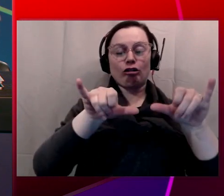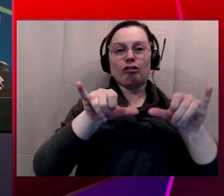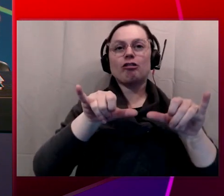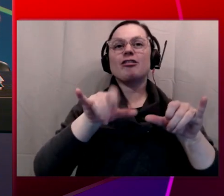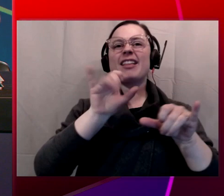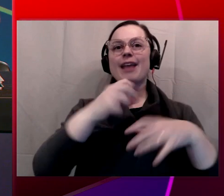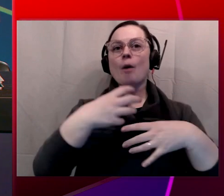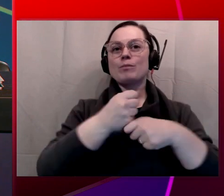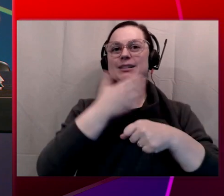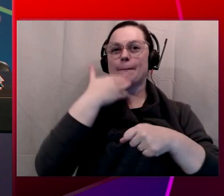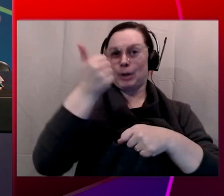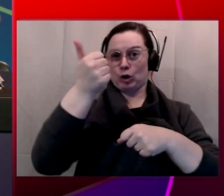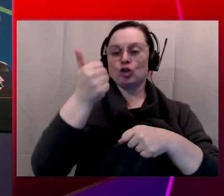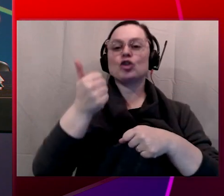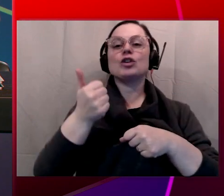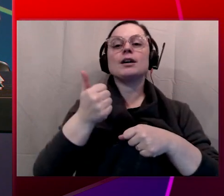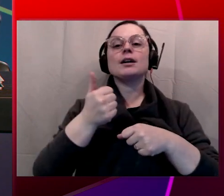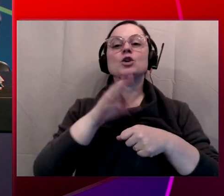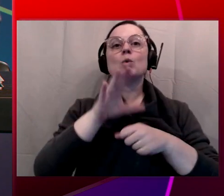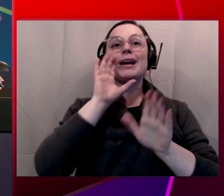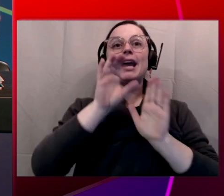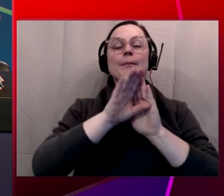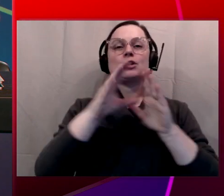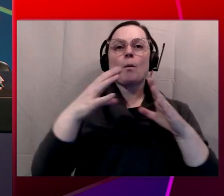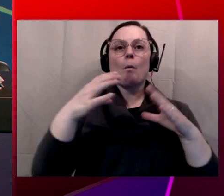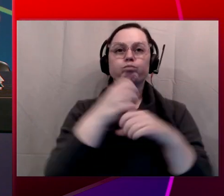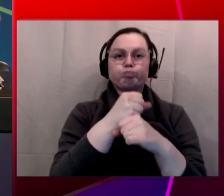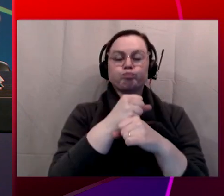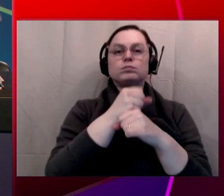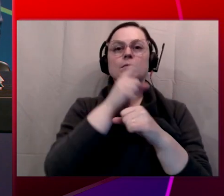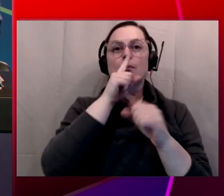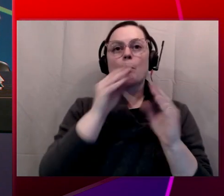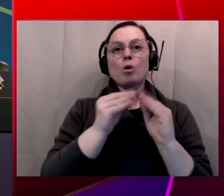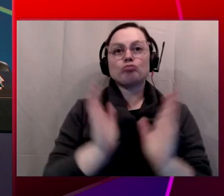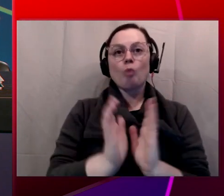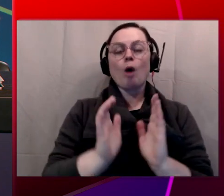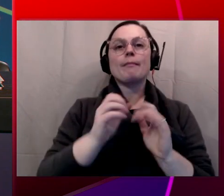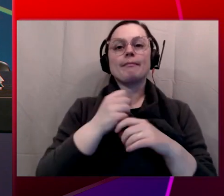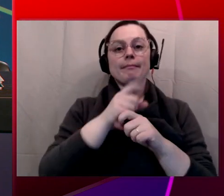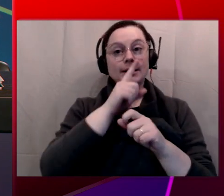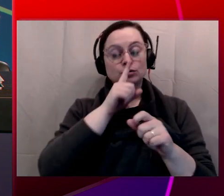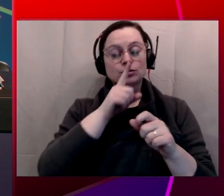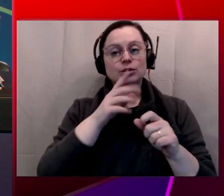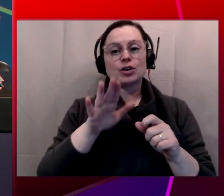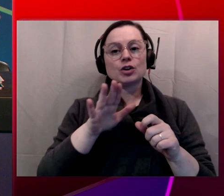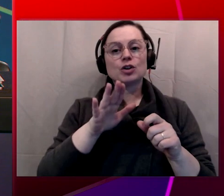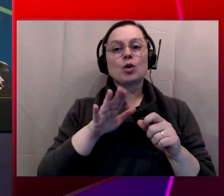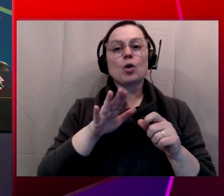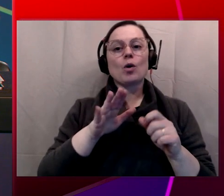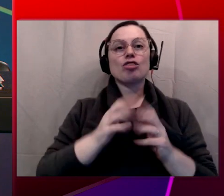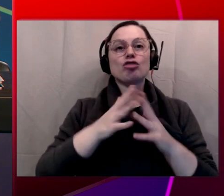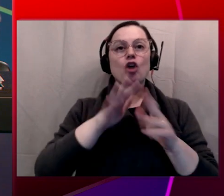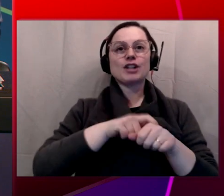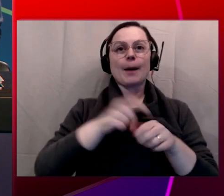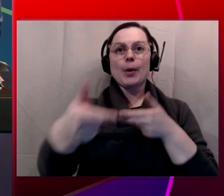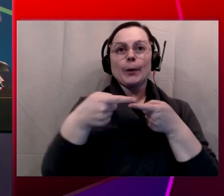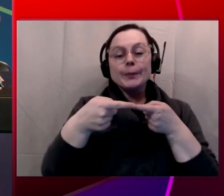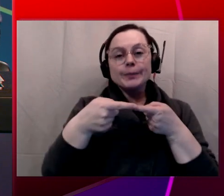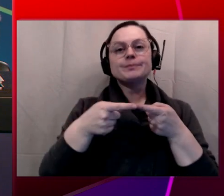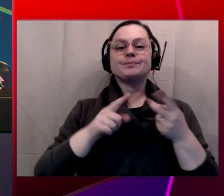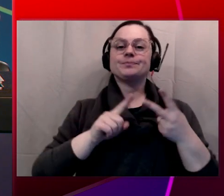compression, makes your image smaller, and giving you the ability to indeed reduce your launch times. And the second one